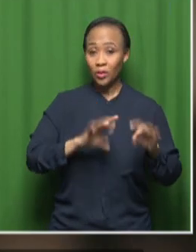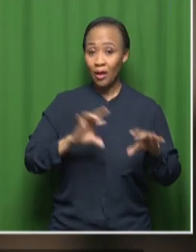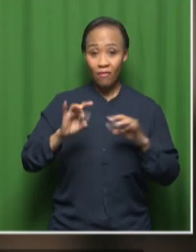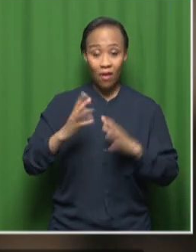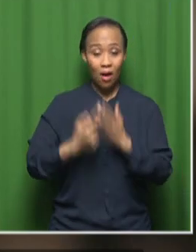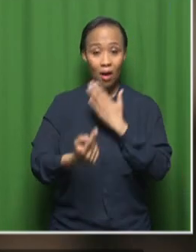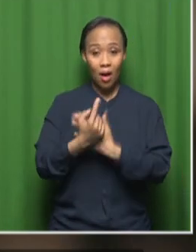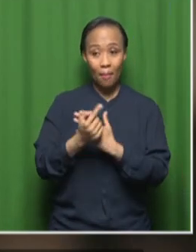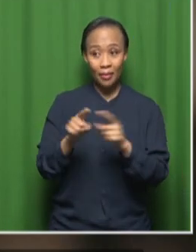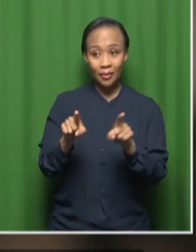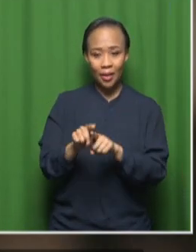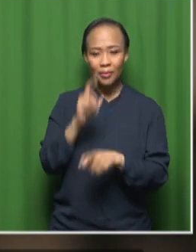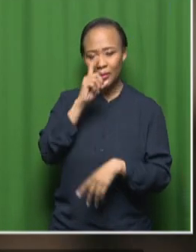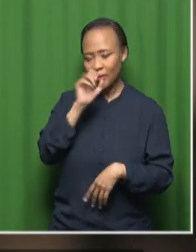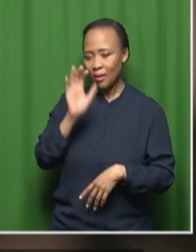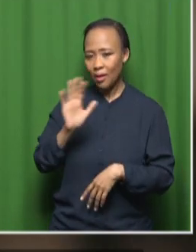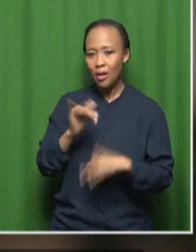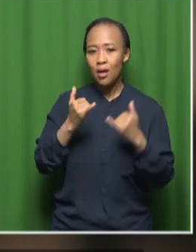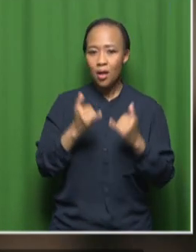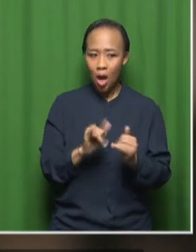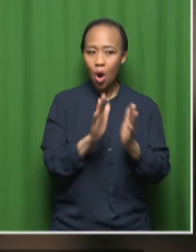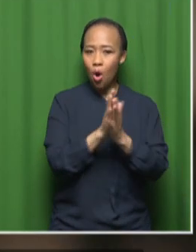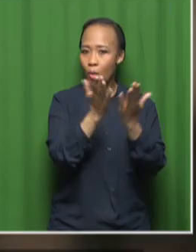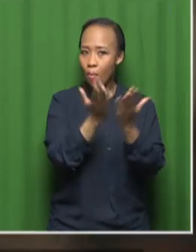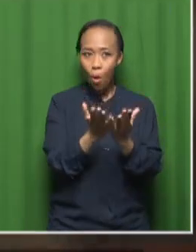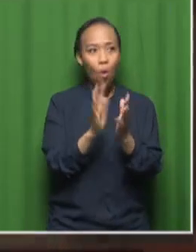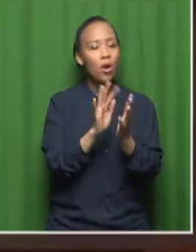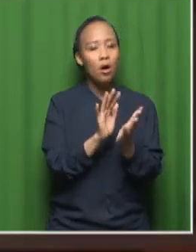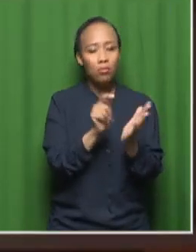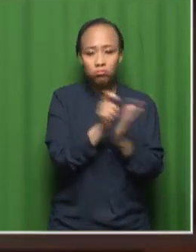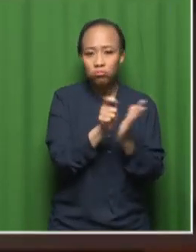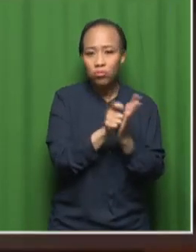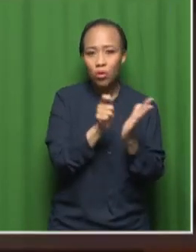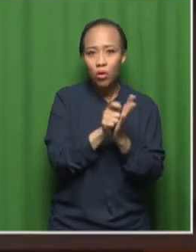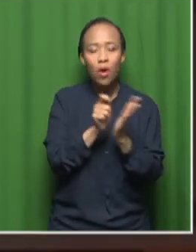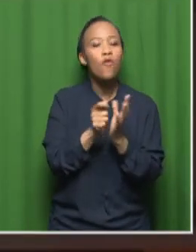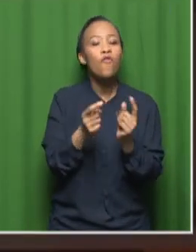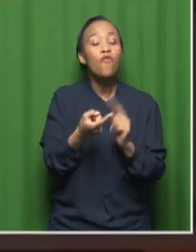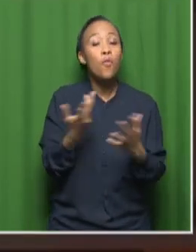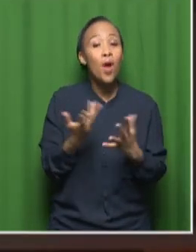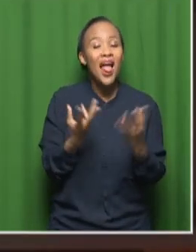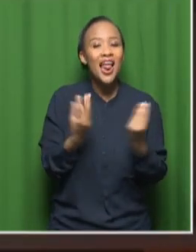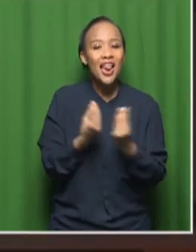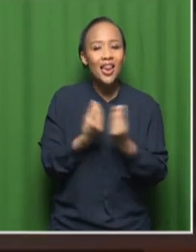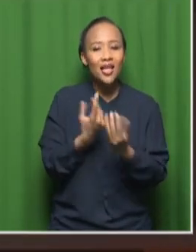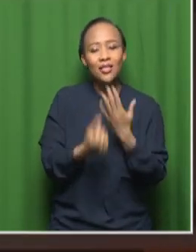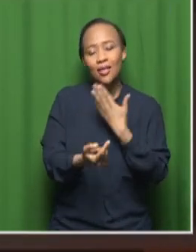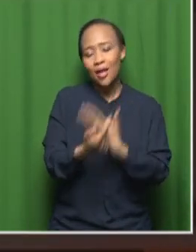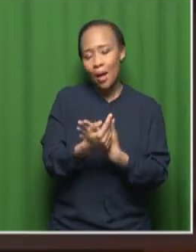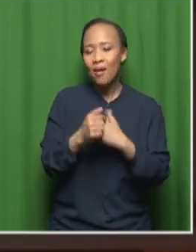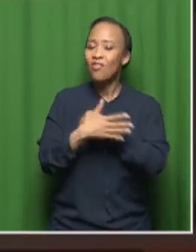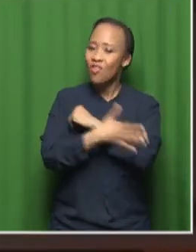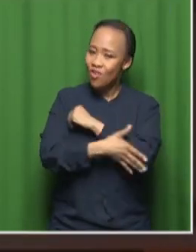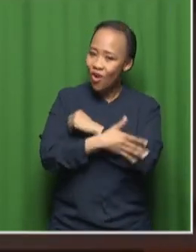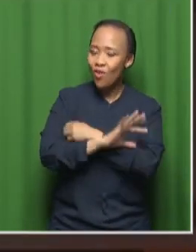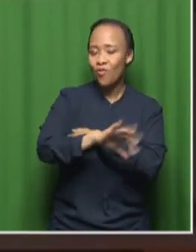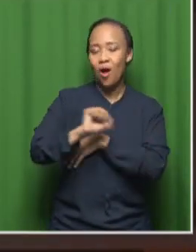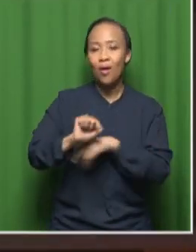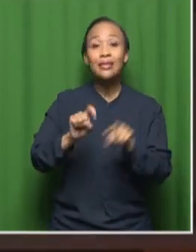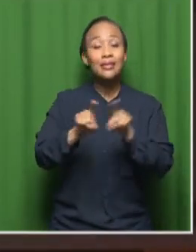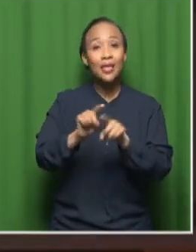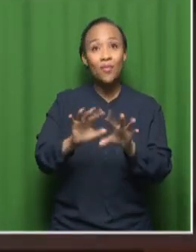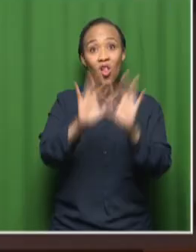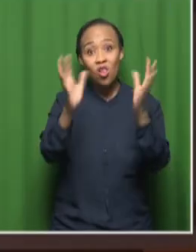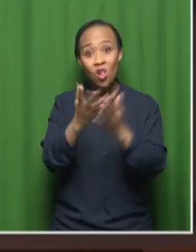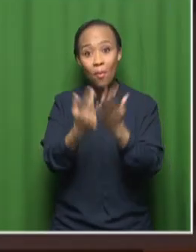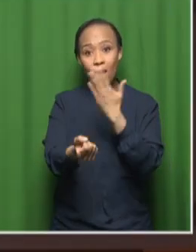sure that I touch to all the issues that are happening currently in our country, not only in our country, but globally. Hence the first version of this book, it is written in English,